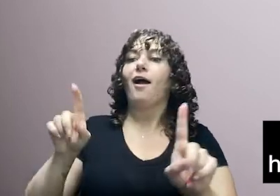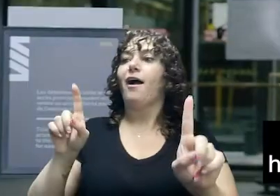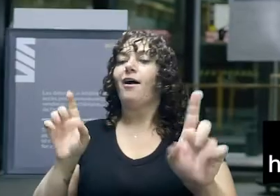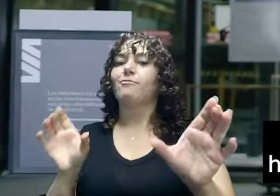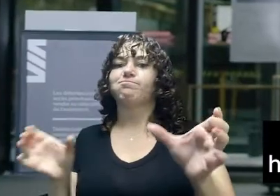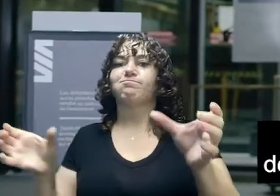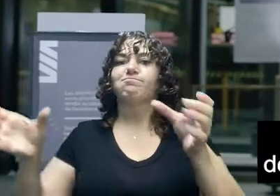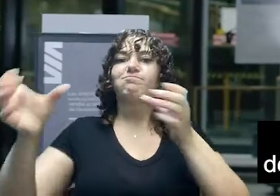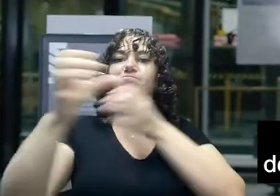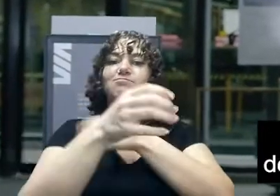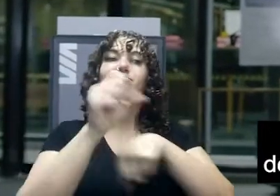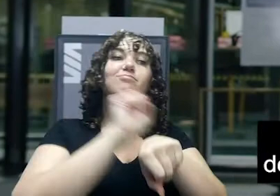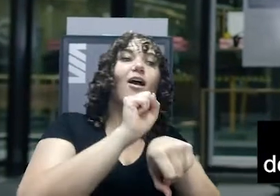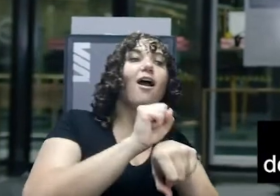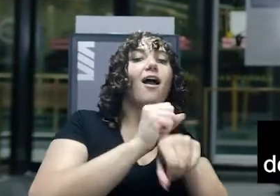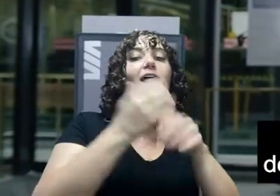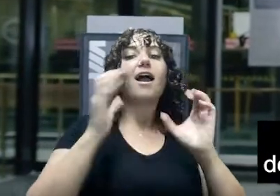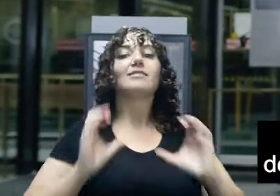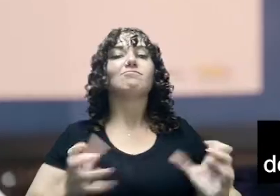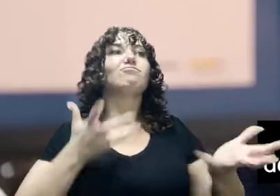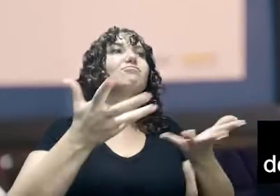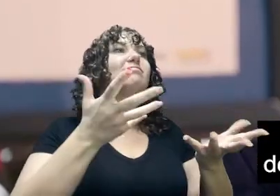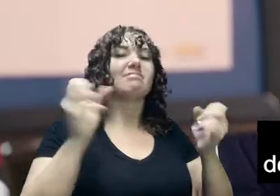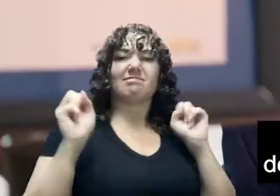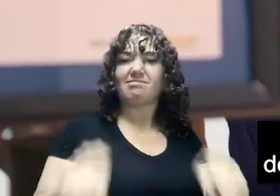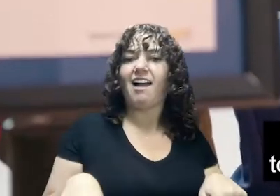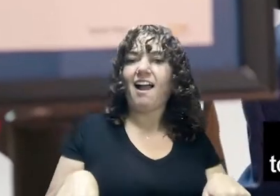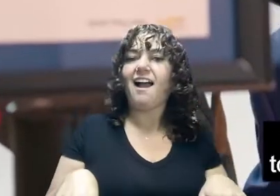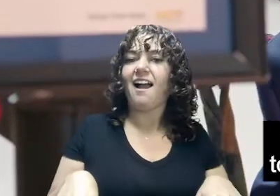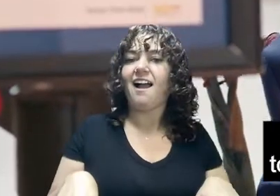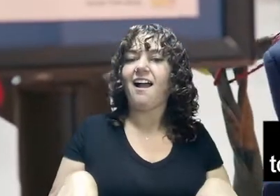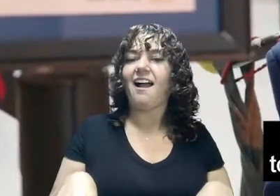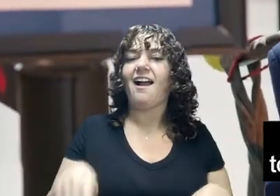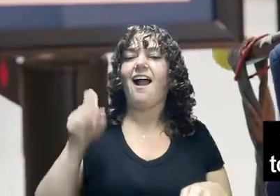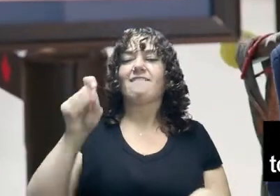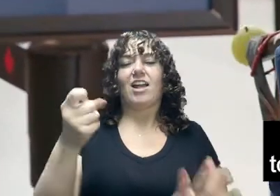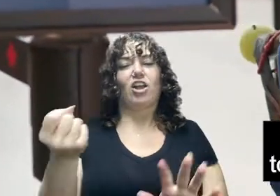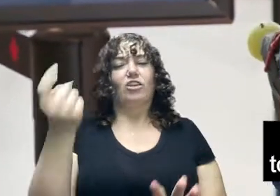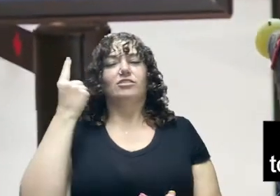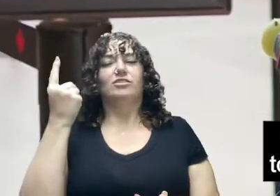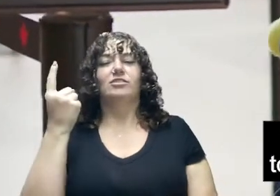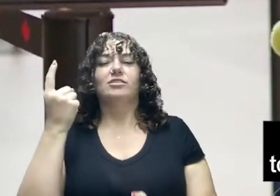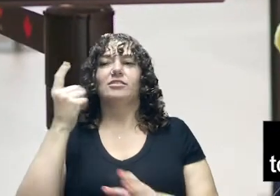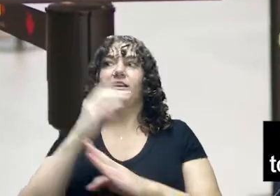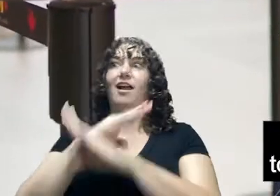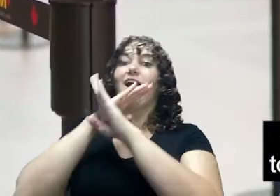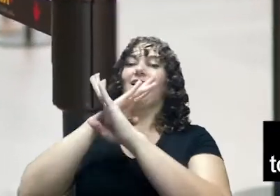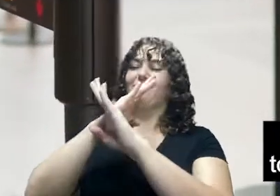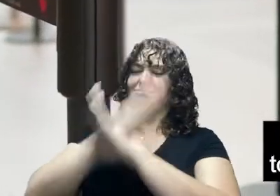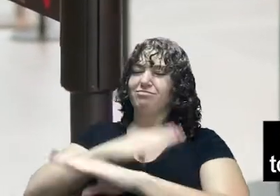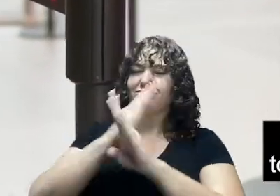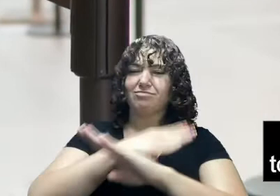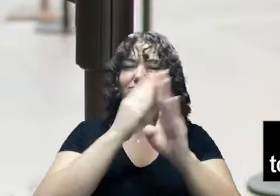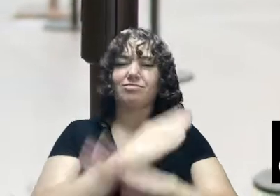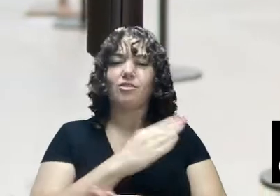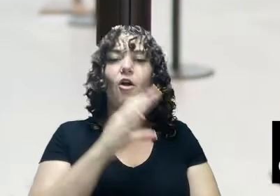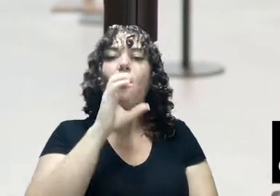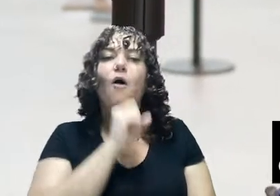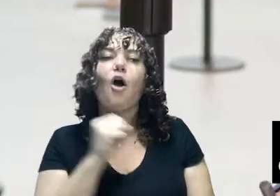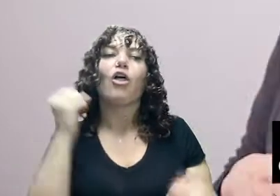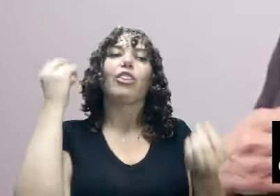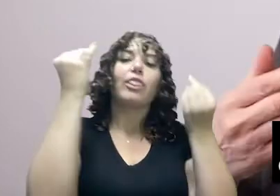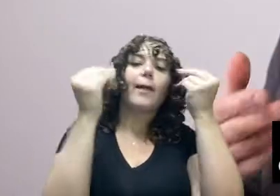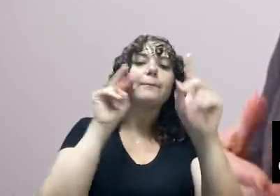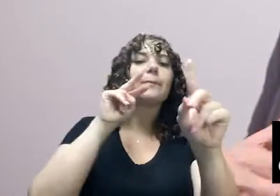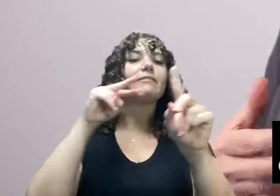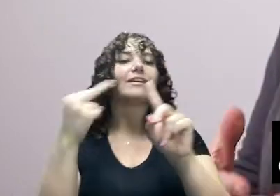people who are out on the front lines dealing with customers because we've understood that we need to break down barriers and we need to